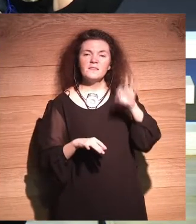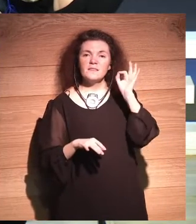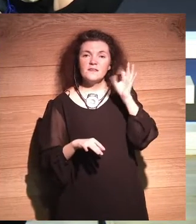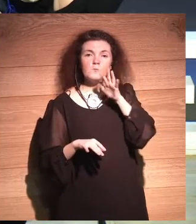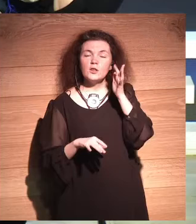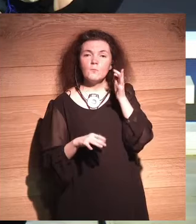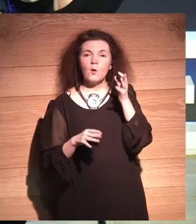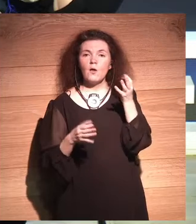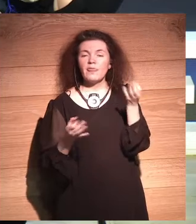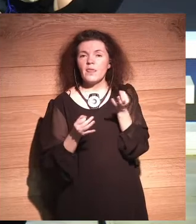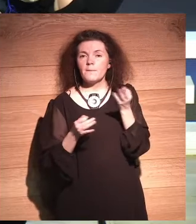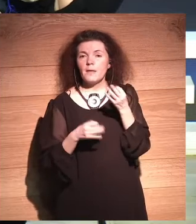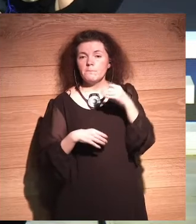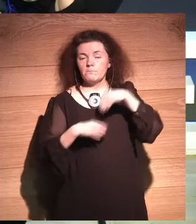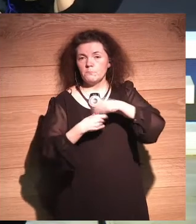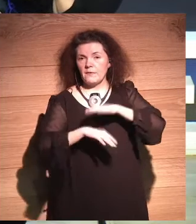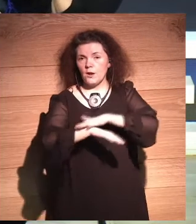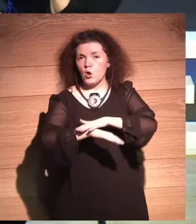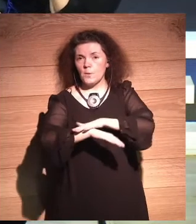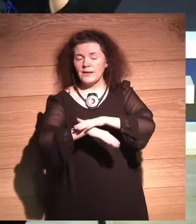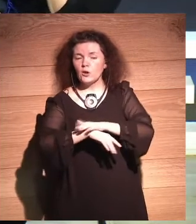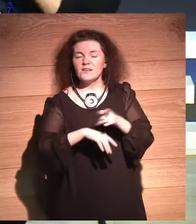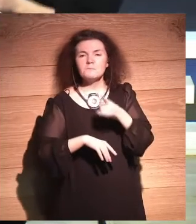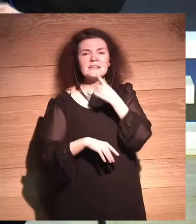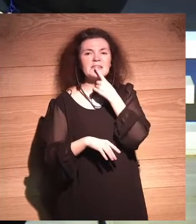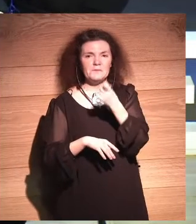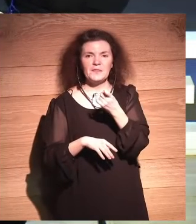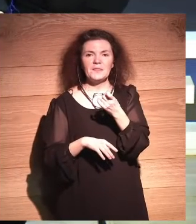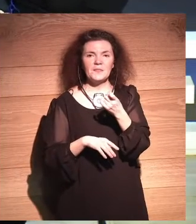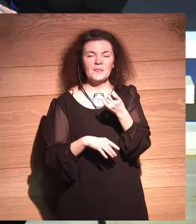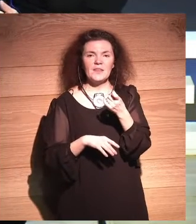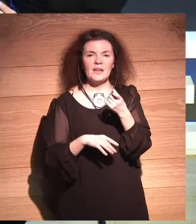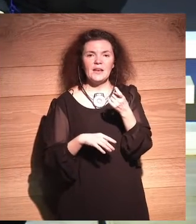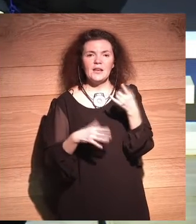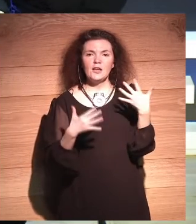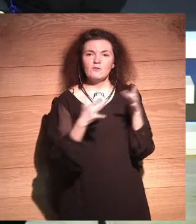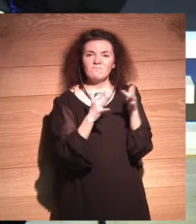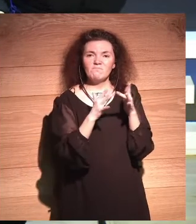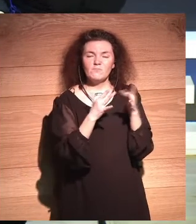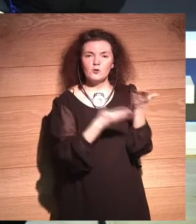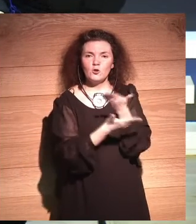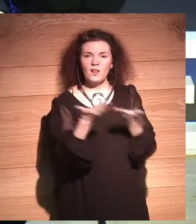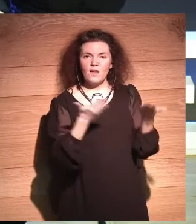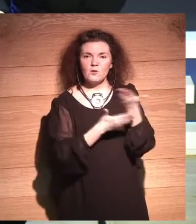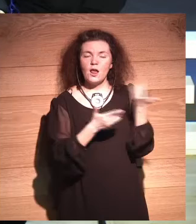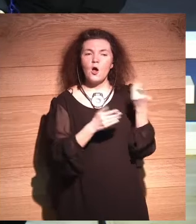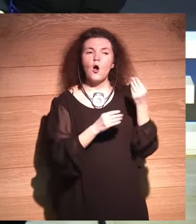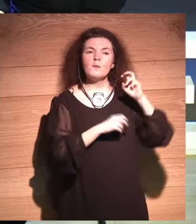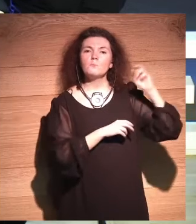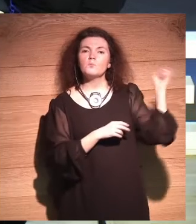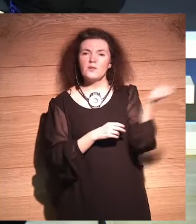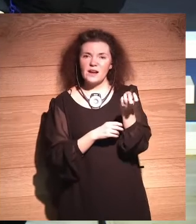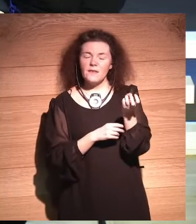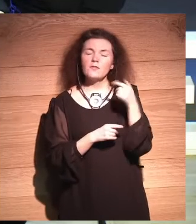have anything to do with this, and they are part of ruling a country, and It is